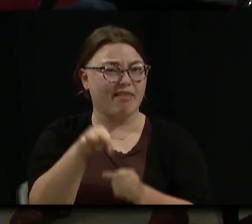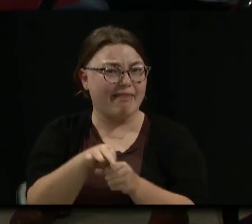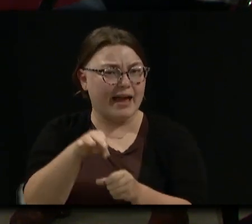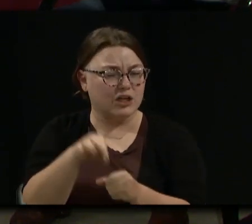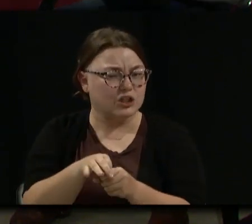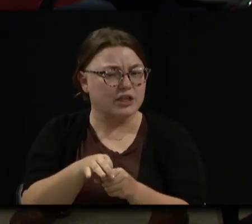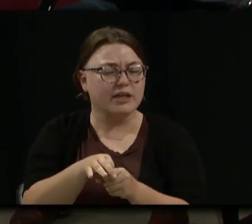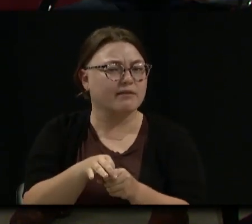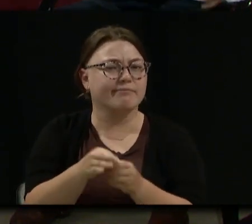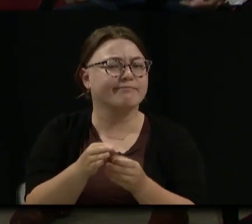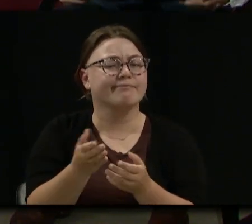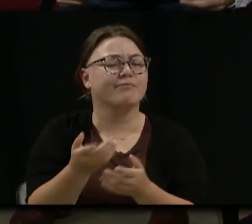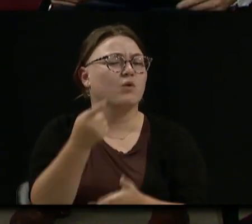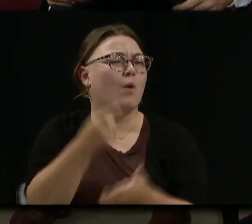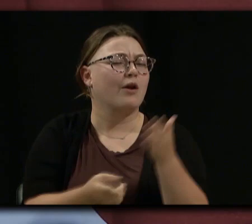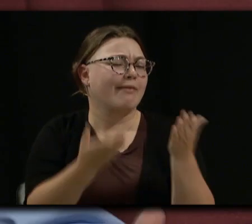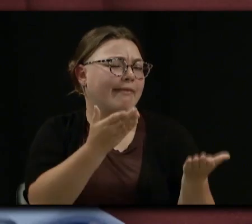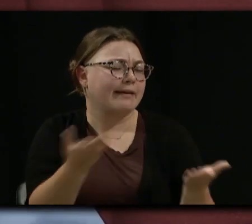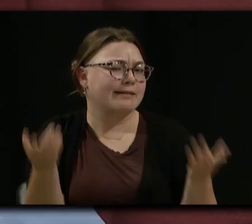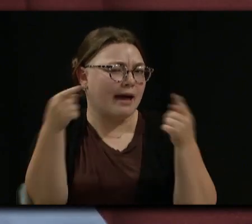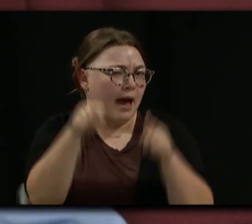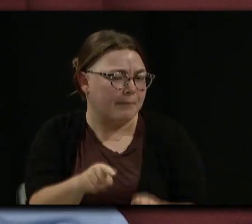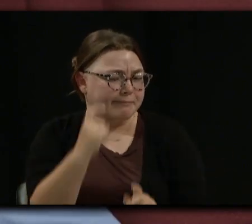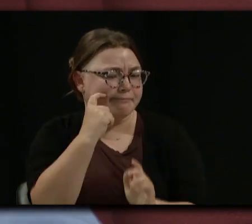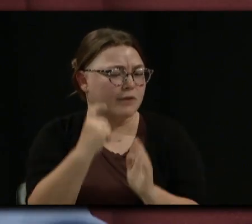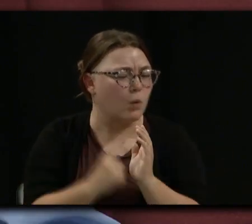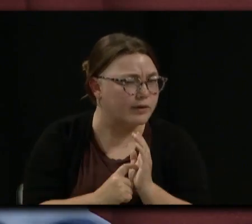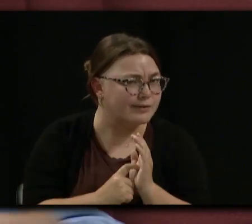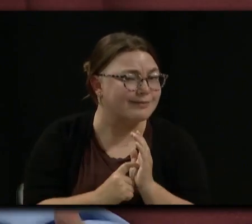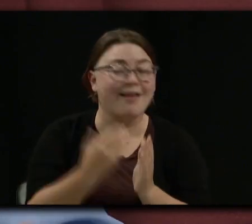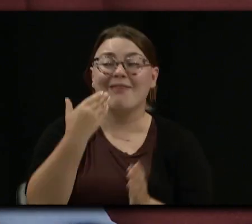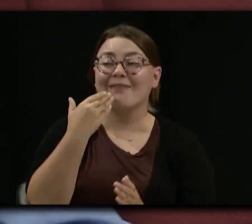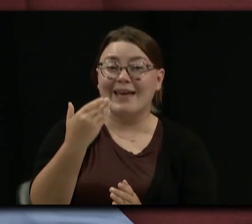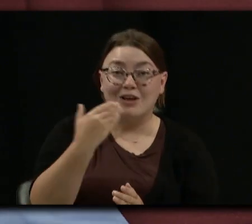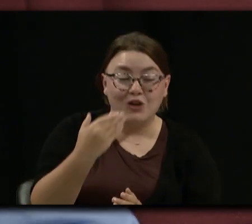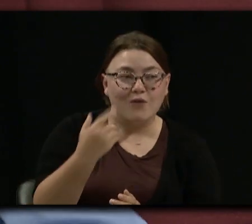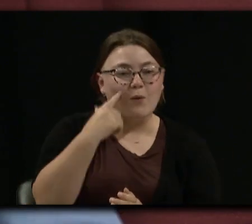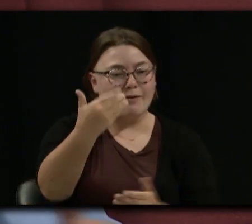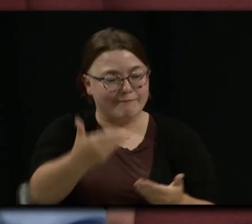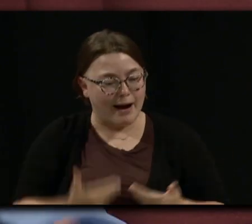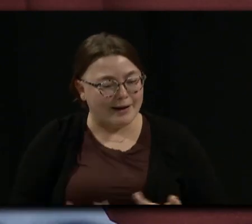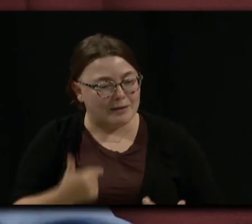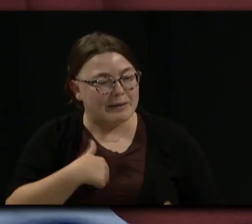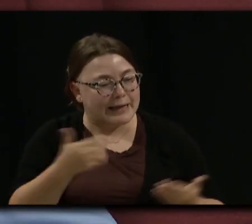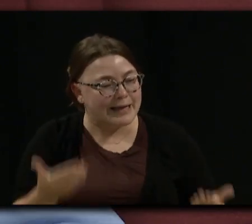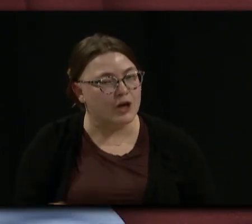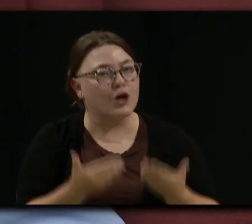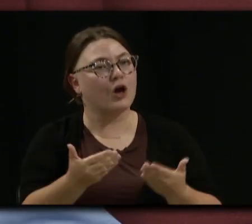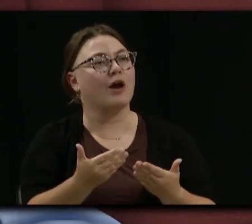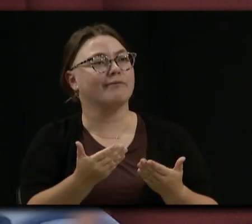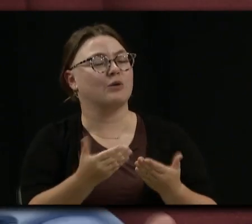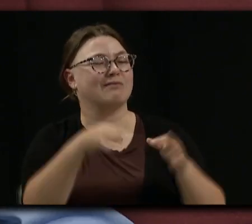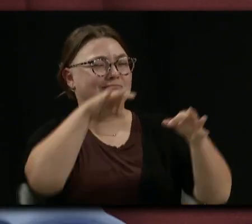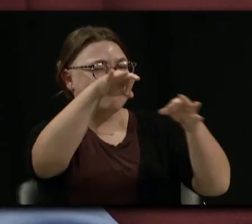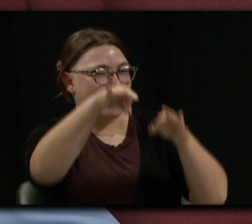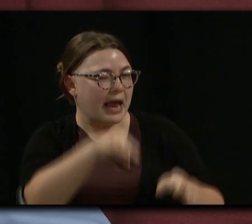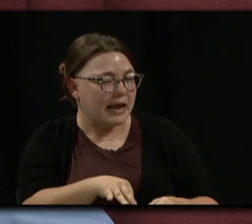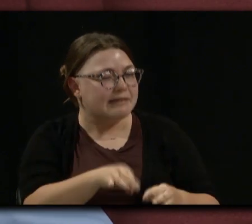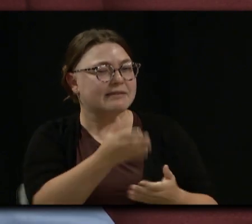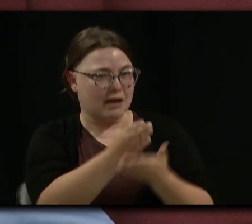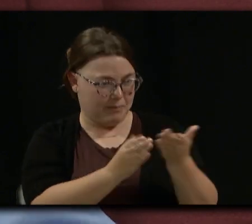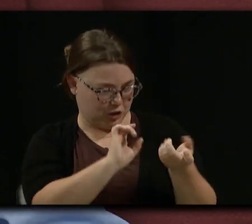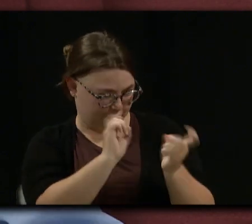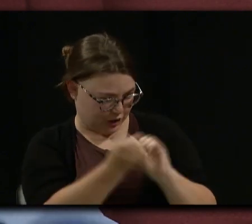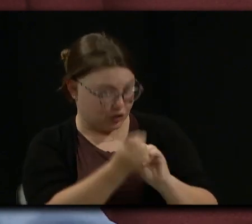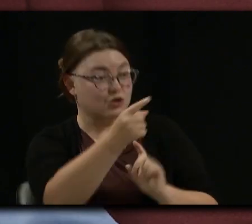that House Bill 458? Well, again, thanks for having us to get on the show and explain a lot of these changes. Because in May, we did